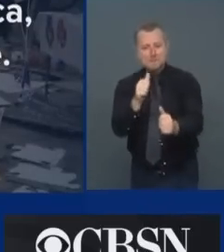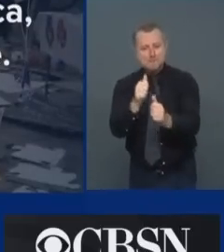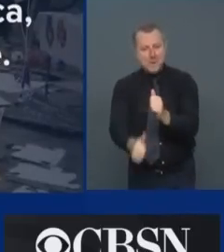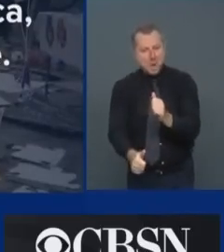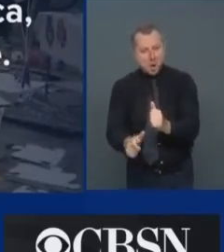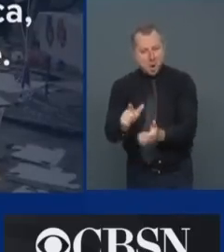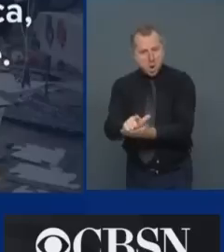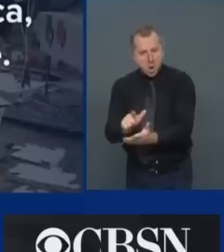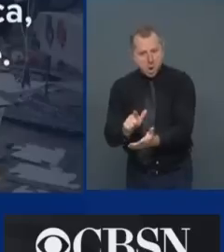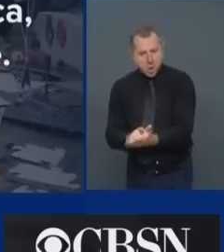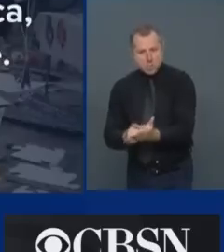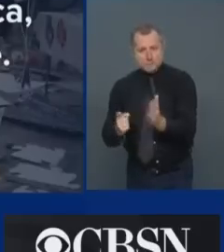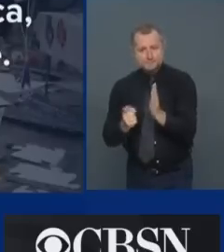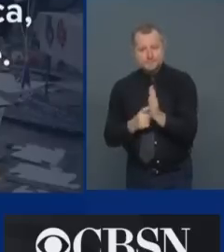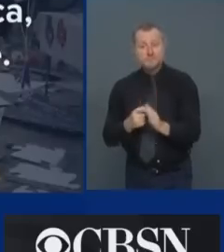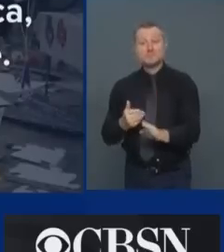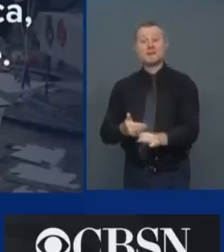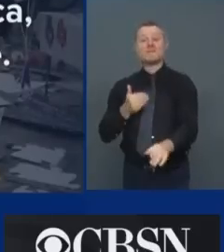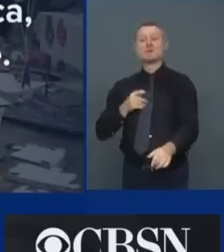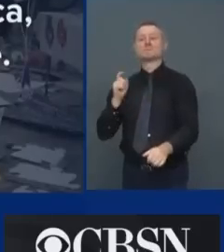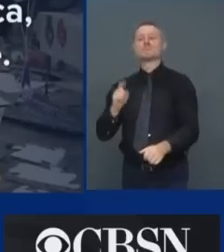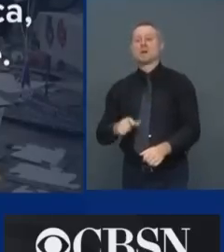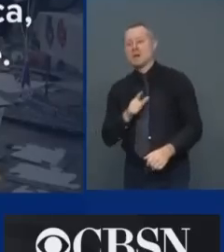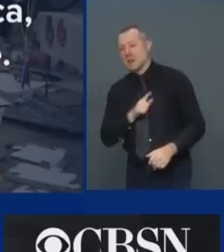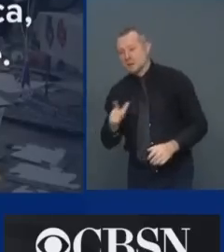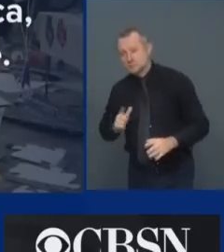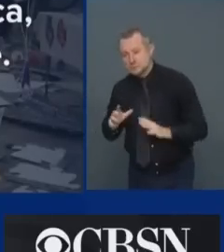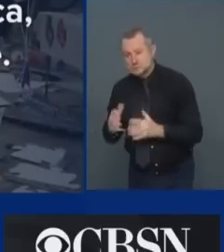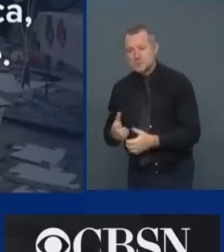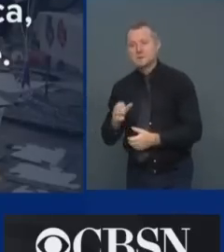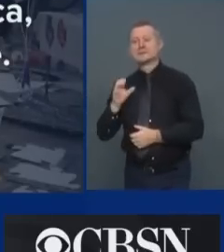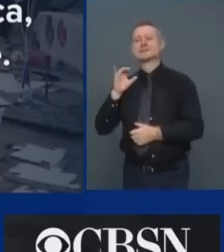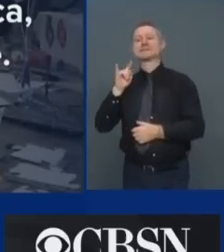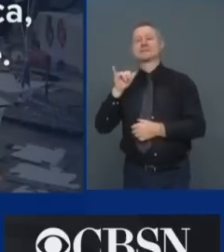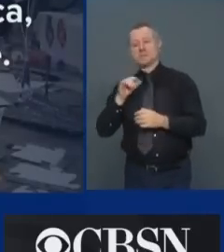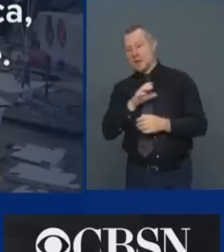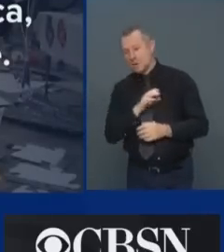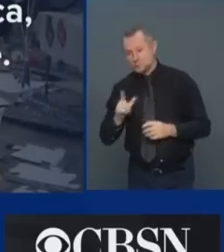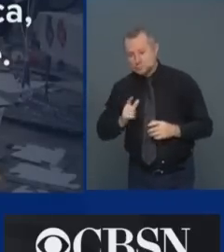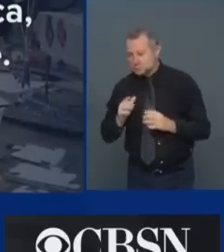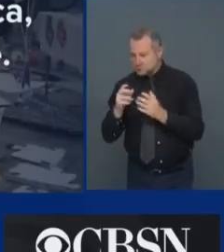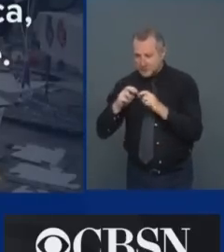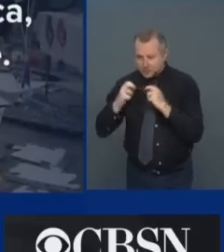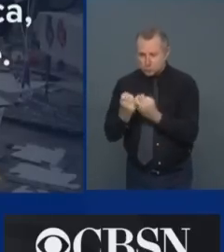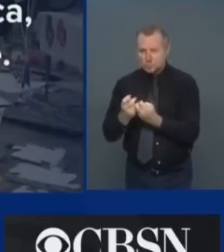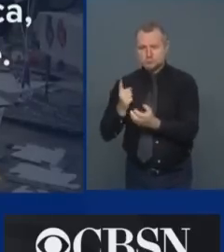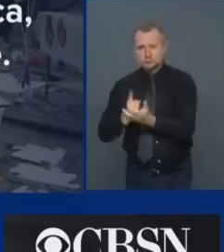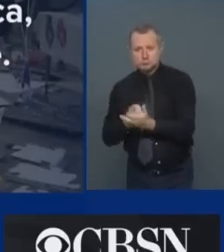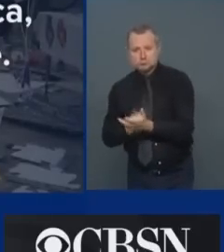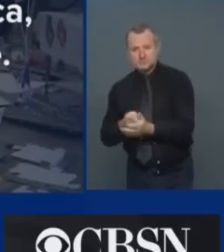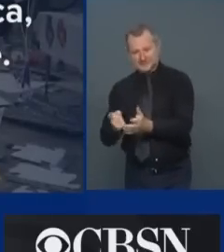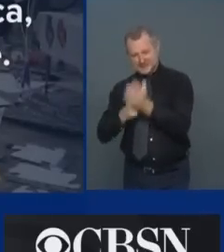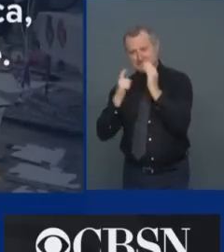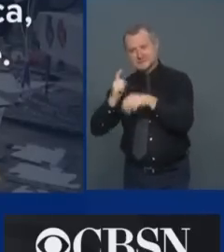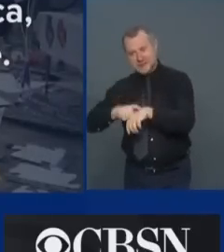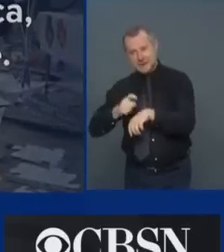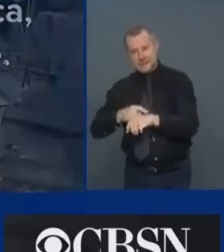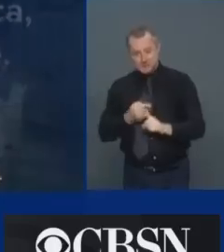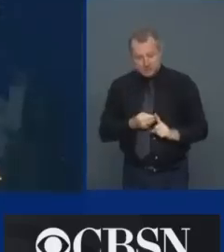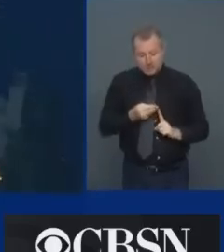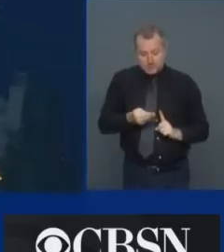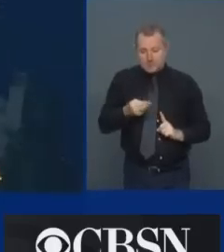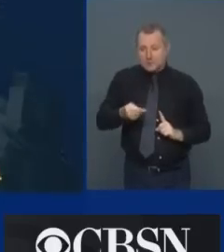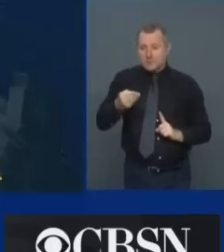means you have to go through the legislative body. You have to go through the city council. That's going to take time. You need it by April 1. You have to start